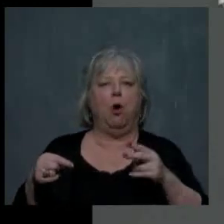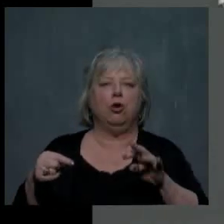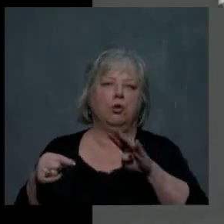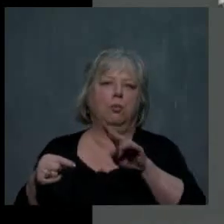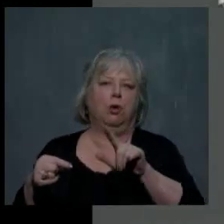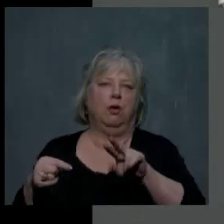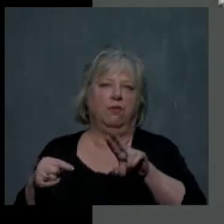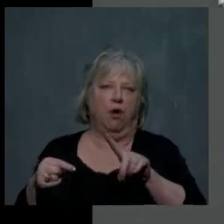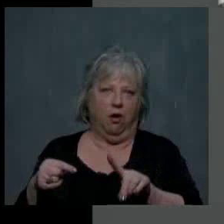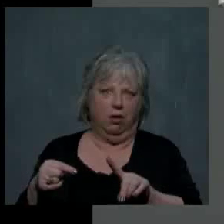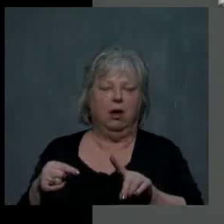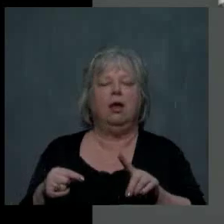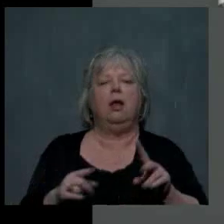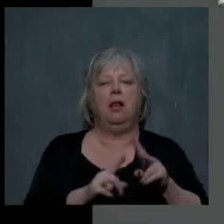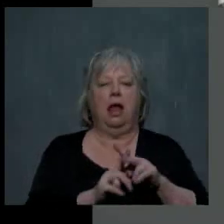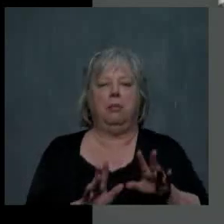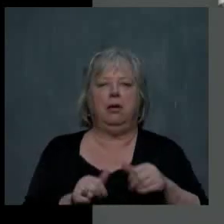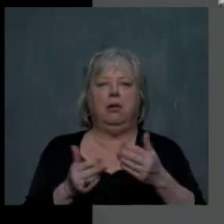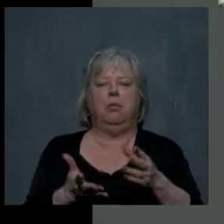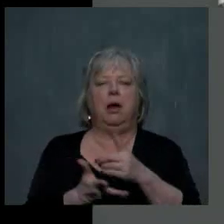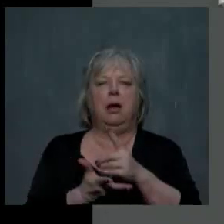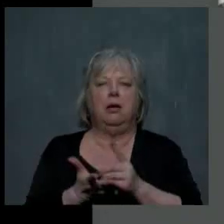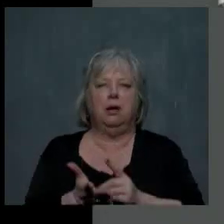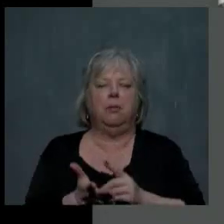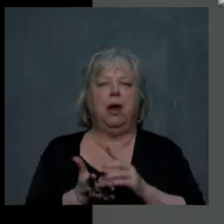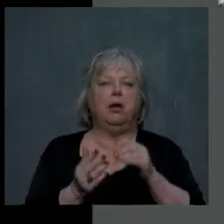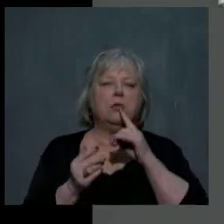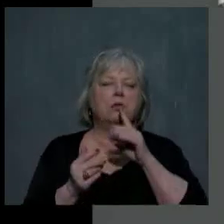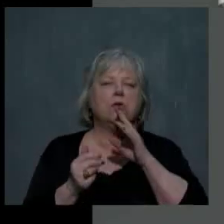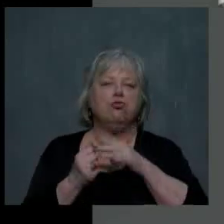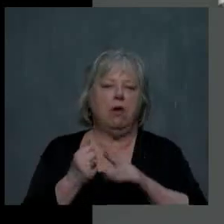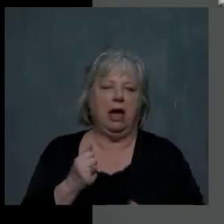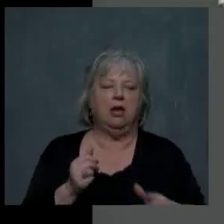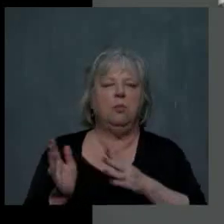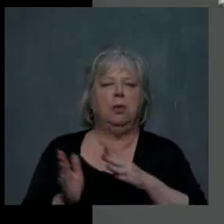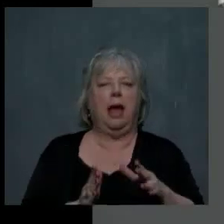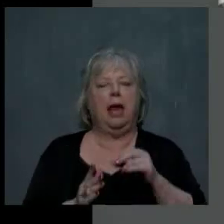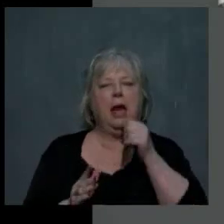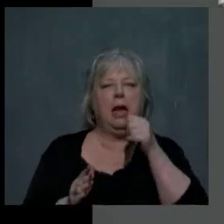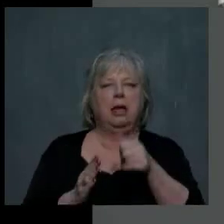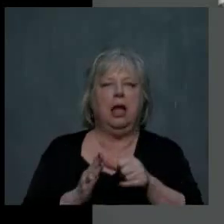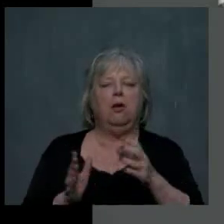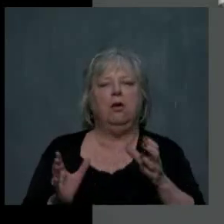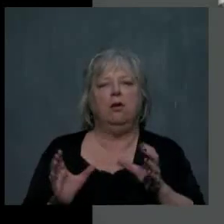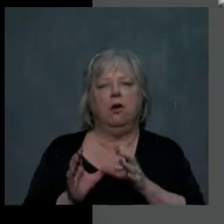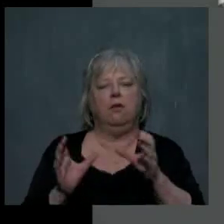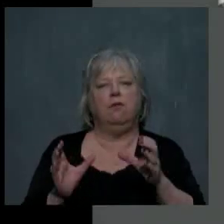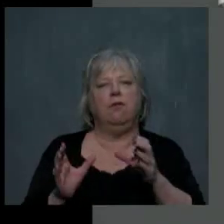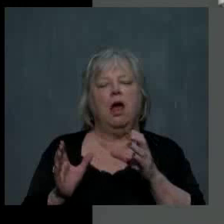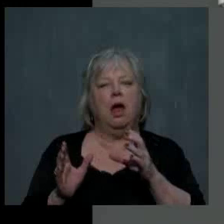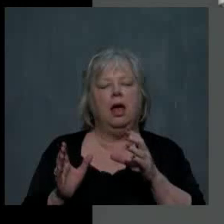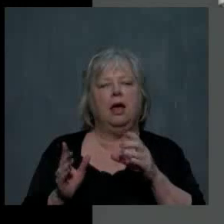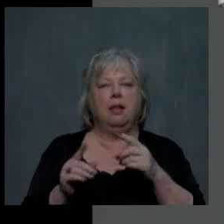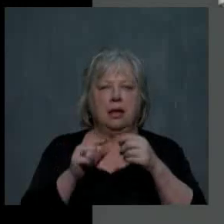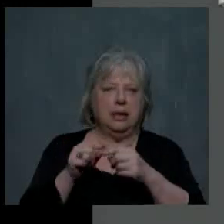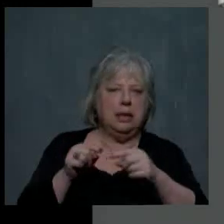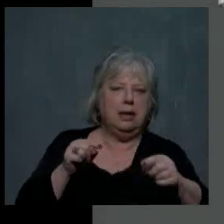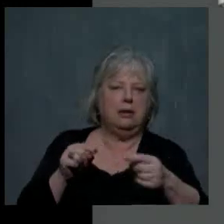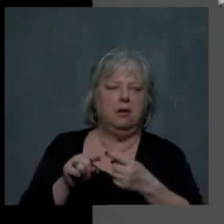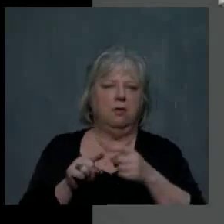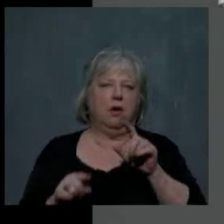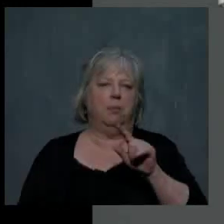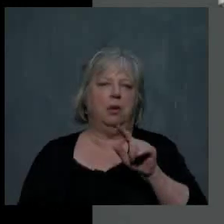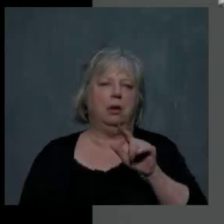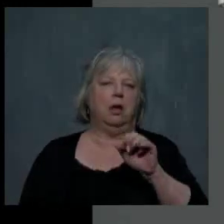Boulevard. The applicant submitted a sketch grading and drainage plan and a letter certifying the site distance for the new street at the intersection of Lamarche